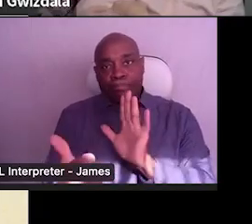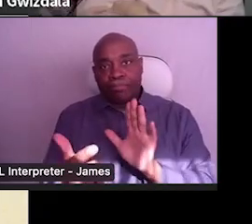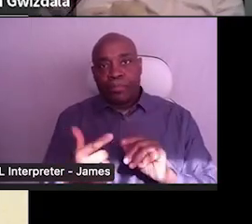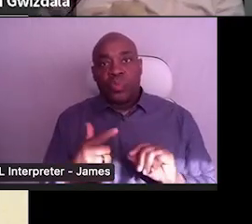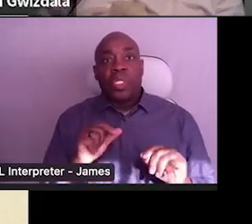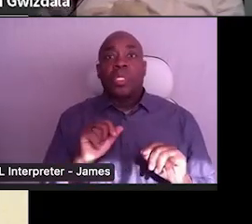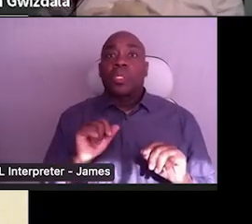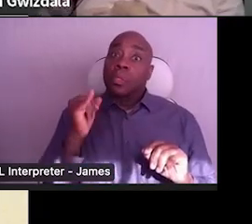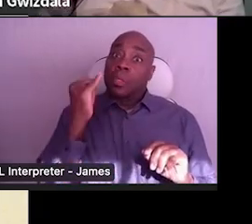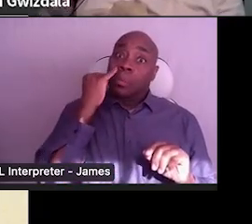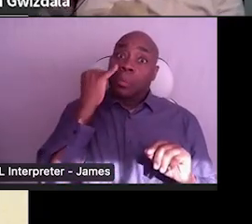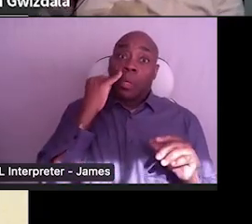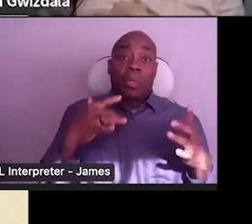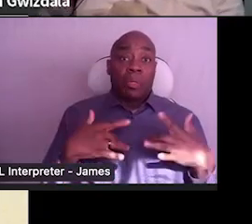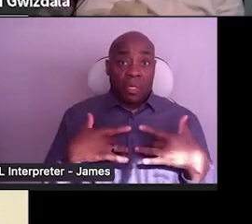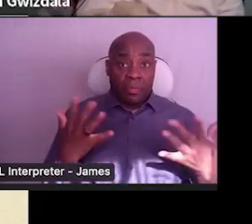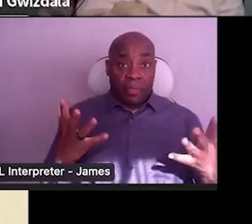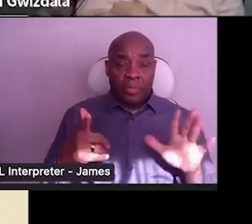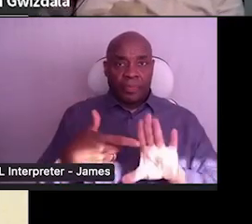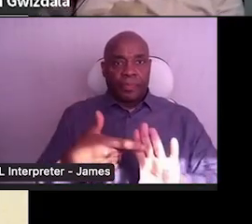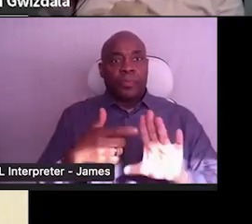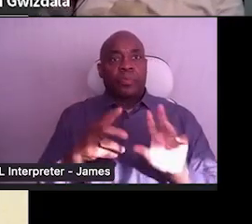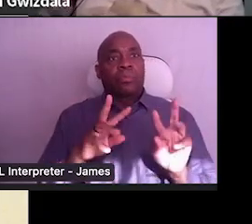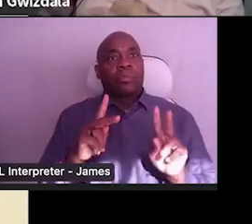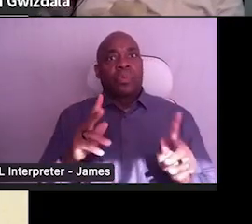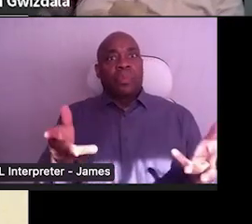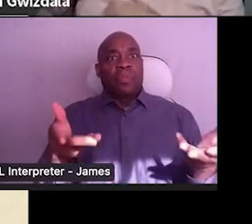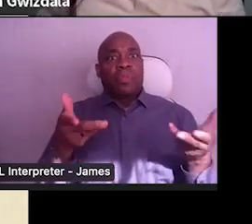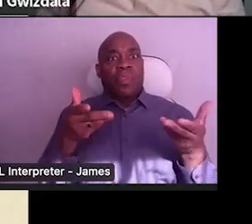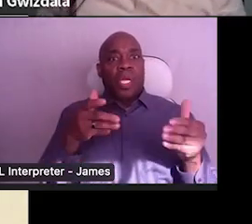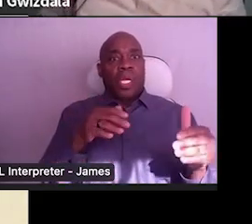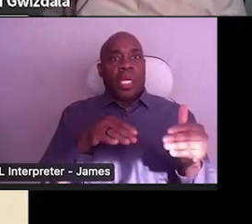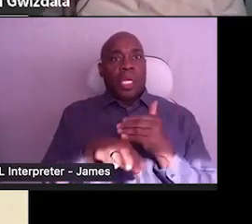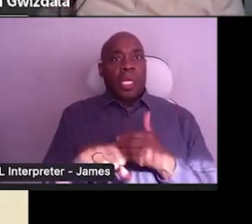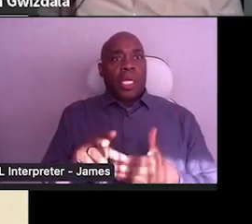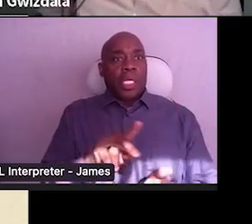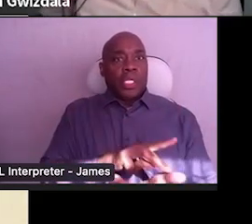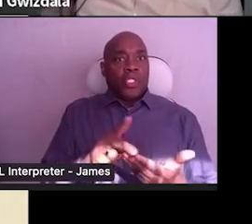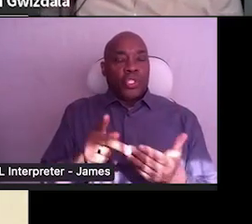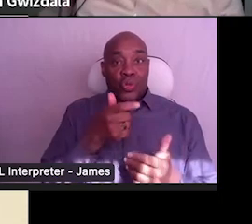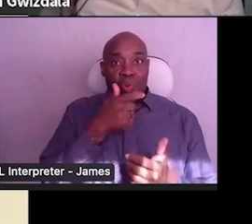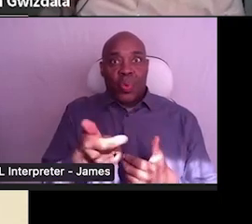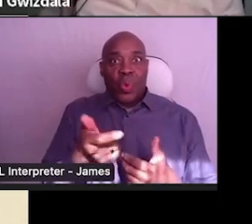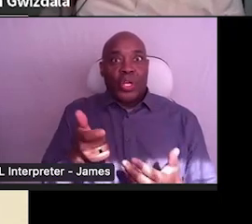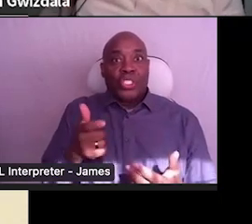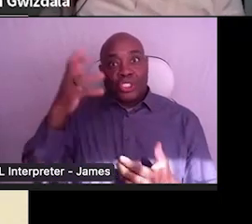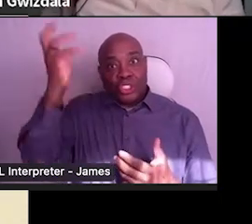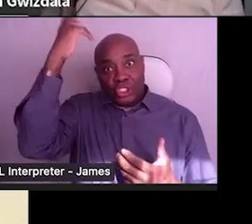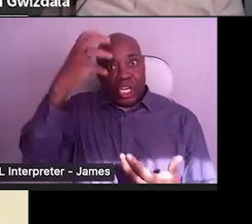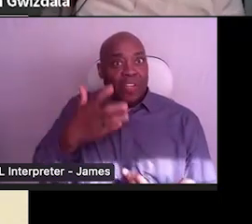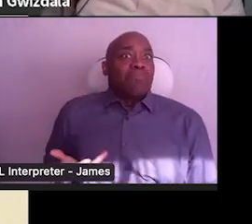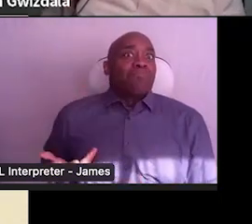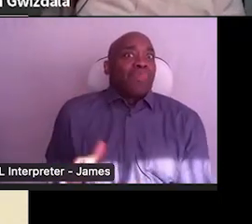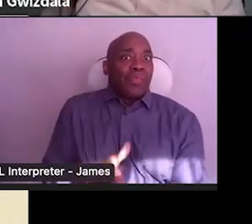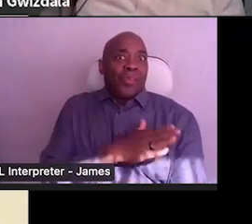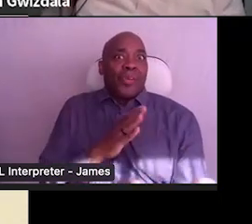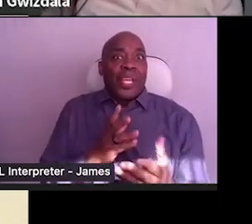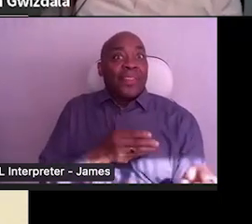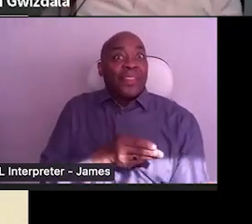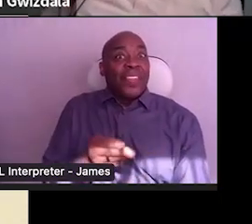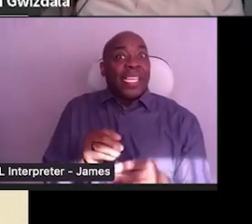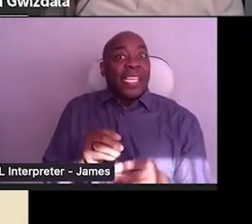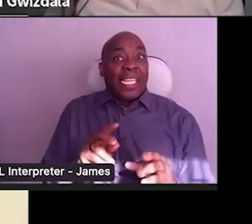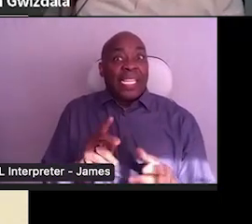If there's an event, for instance, where maybe people are invited to go into the kitchen and watch the chef work and be